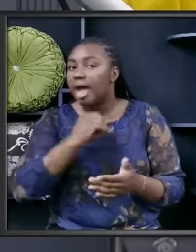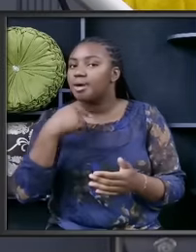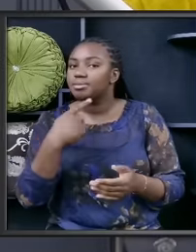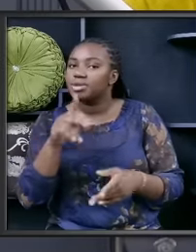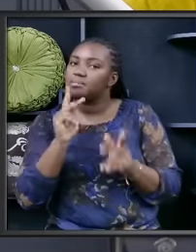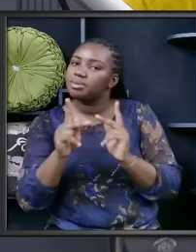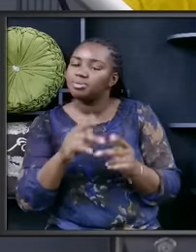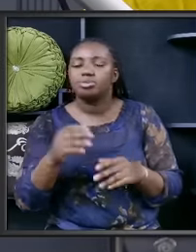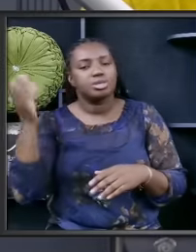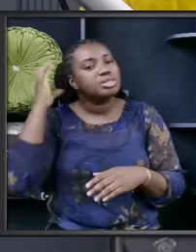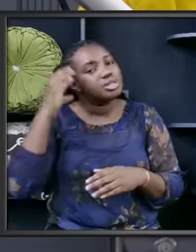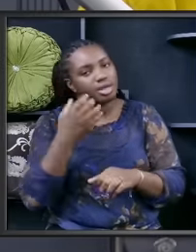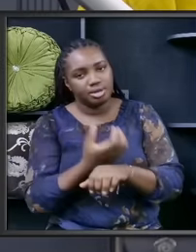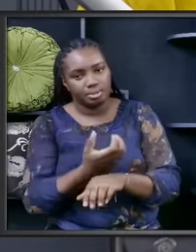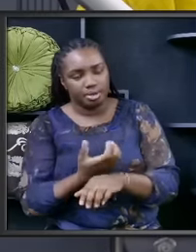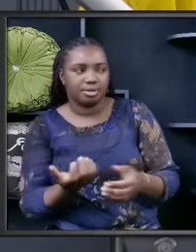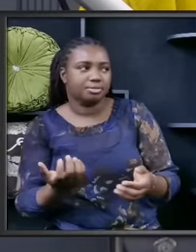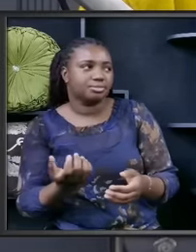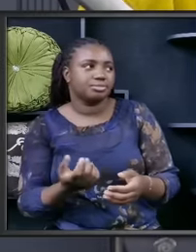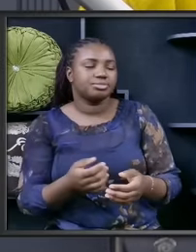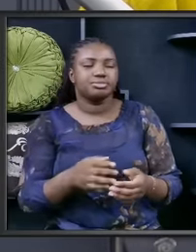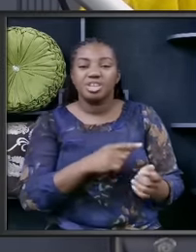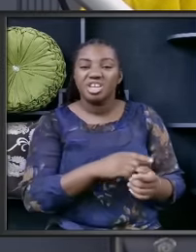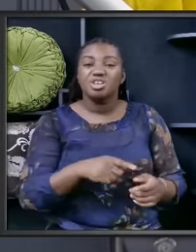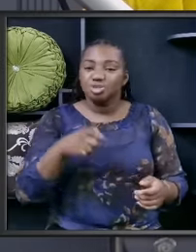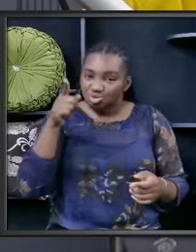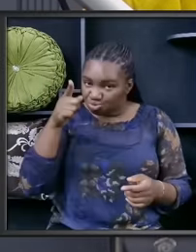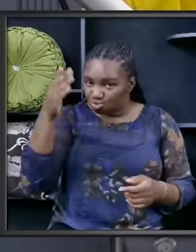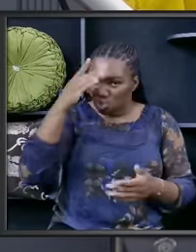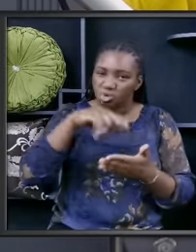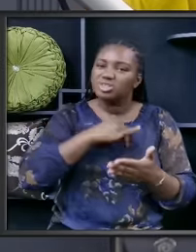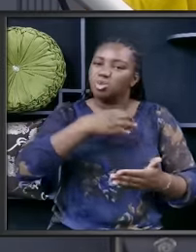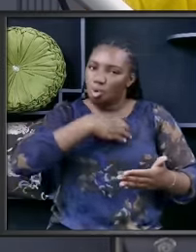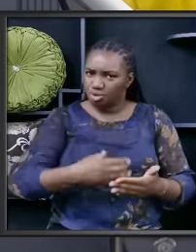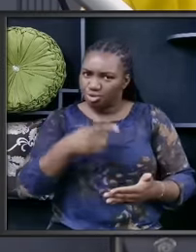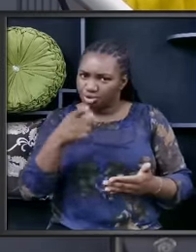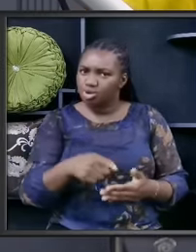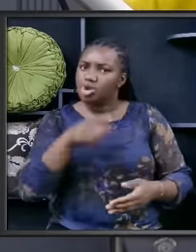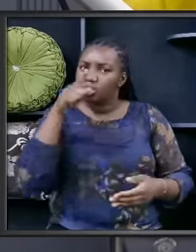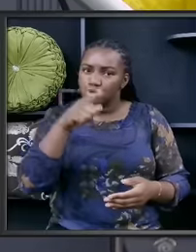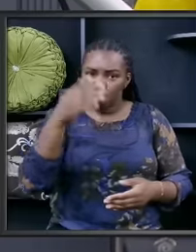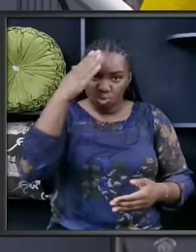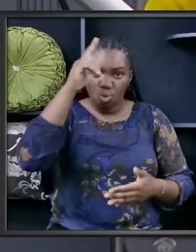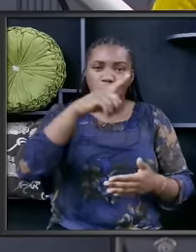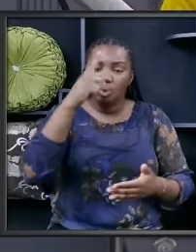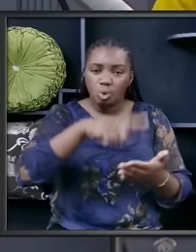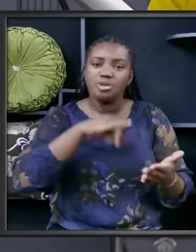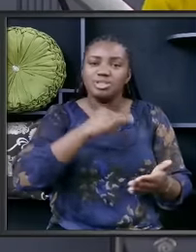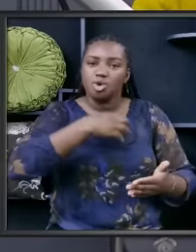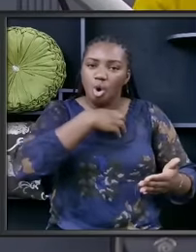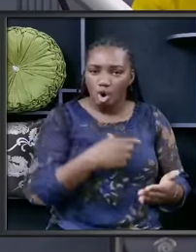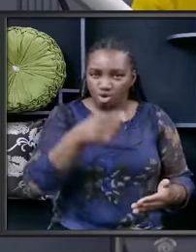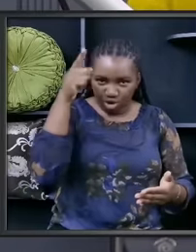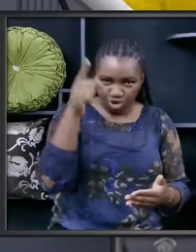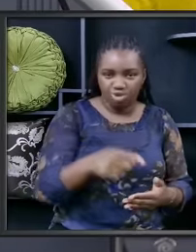May them hear the begging. You dey waiting the hungry you. When you dey go, you get waiting the hungry you. Now